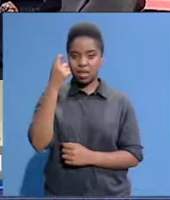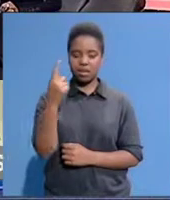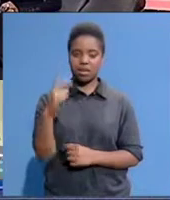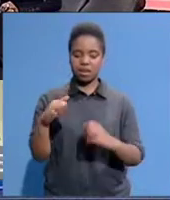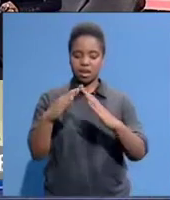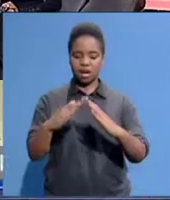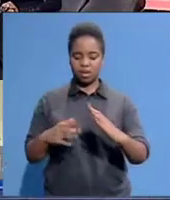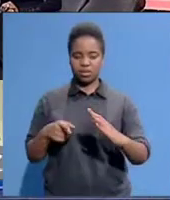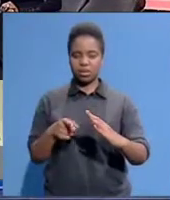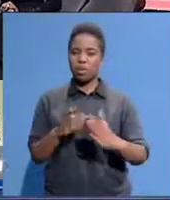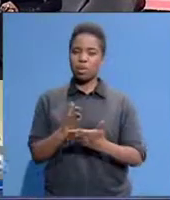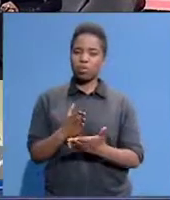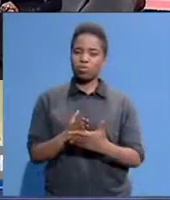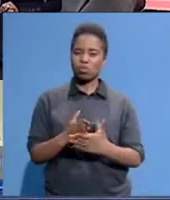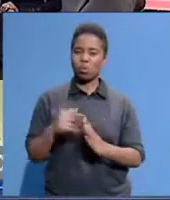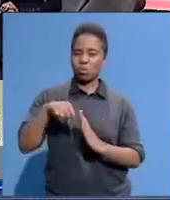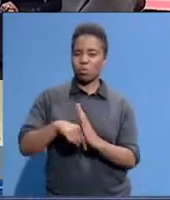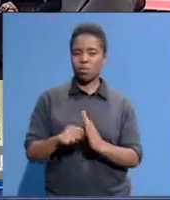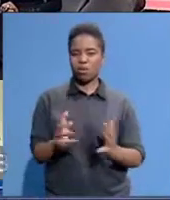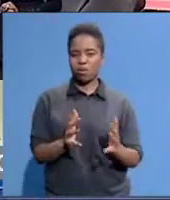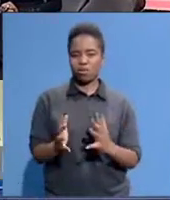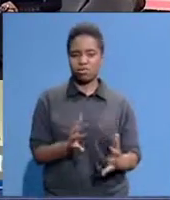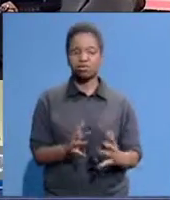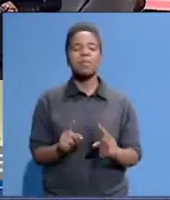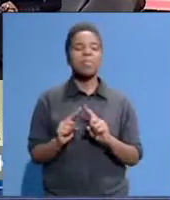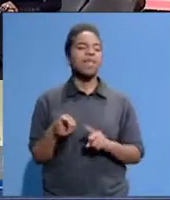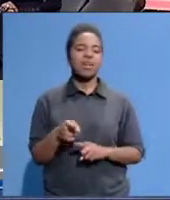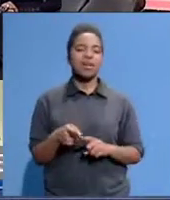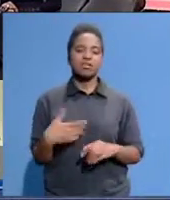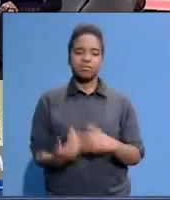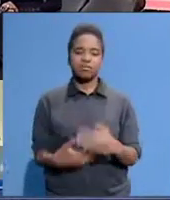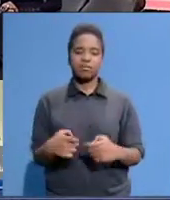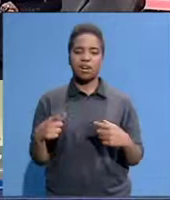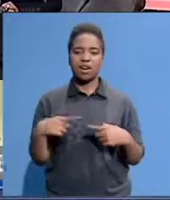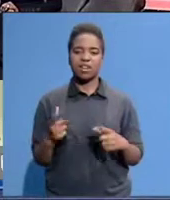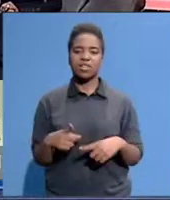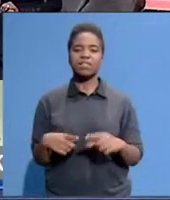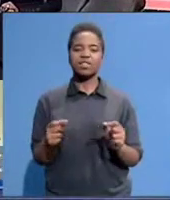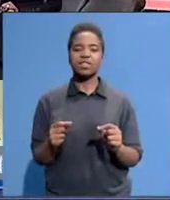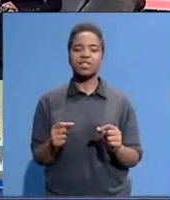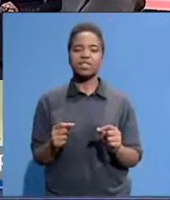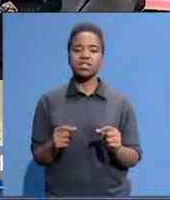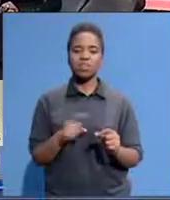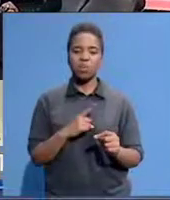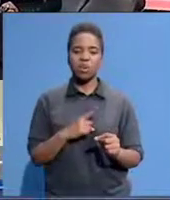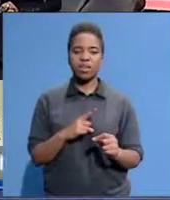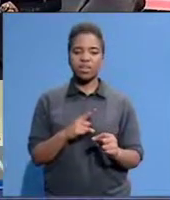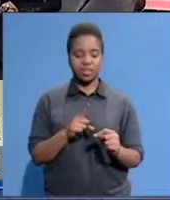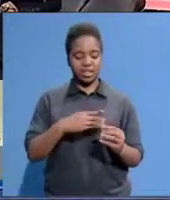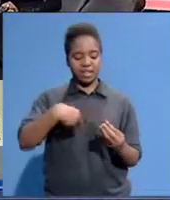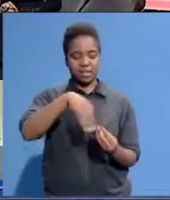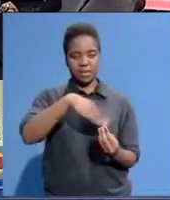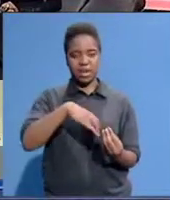used to sleep. I'm not sure. Okay. But there I expect that senior male members of the Mandela family